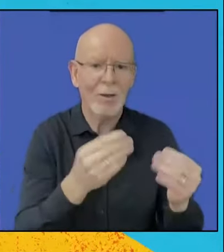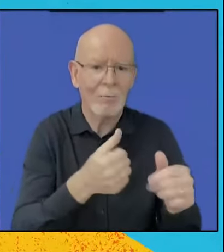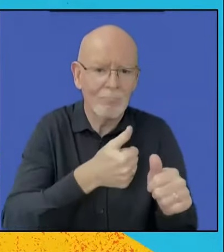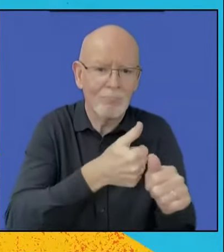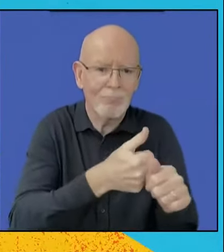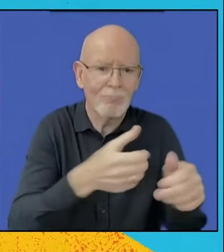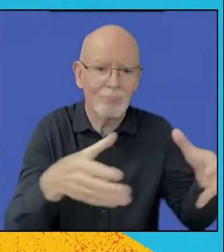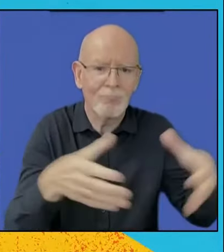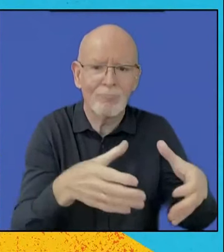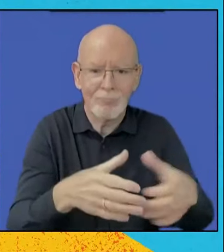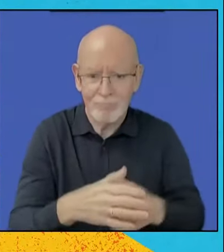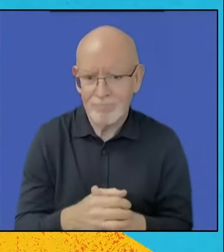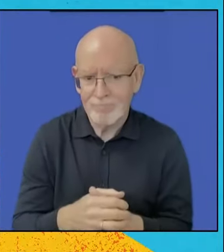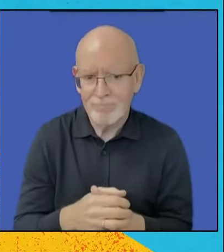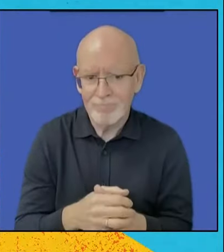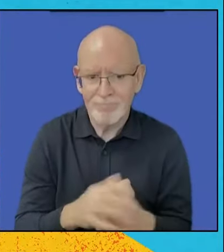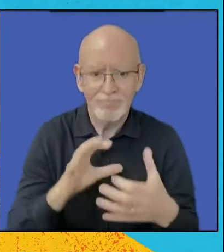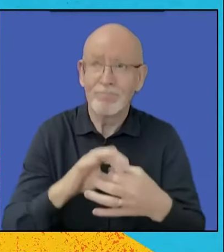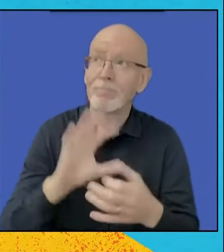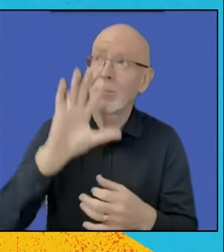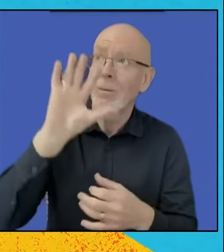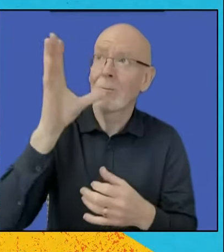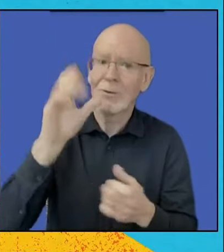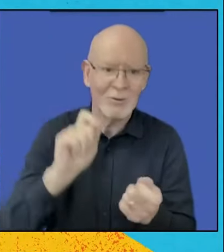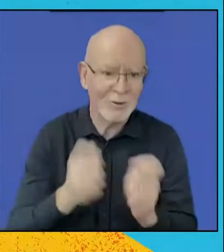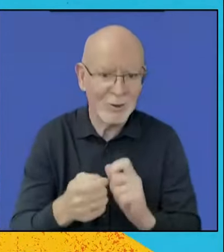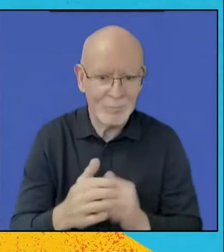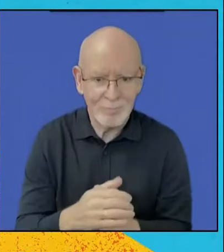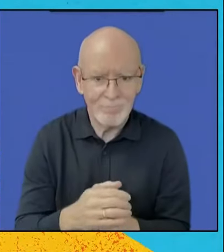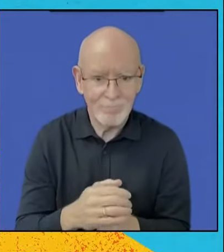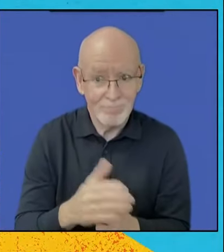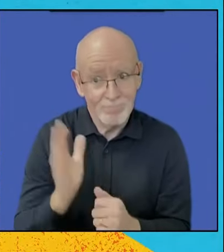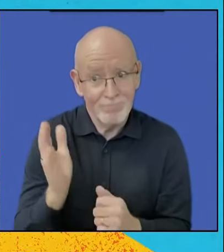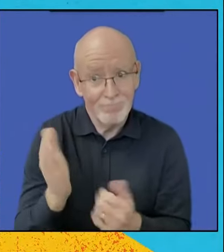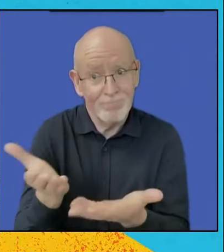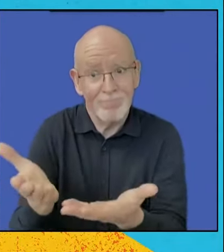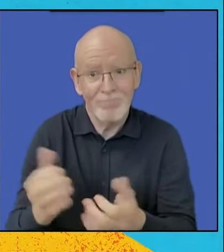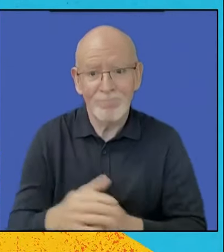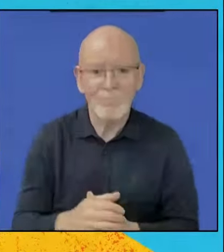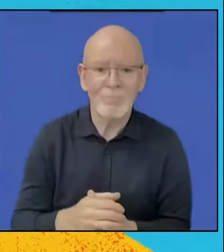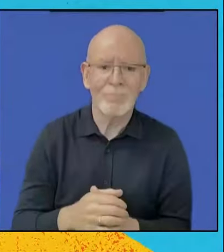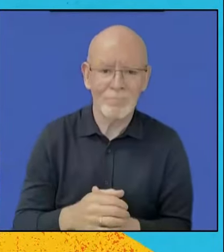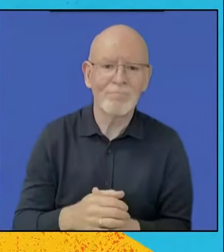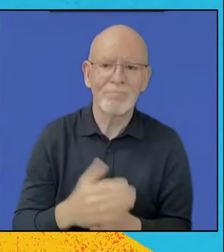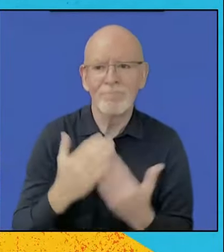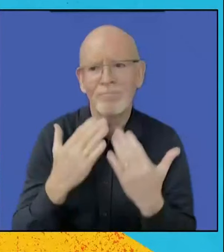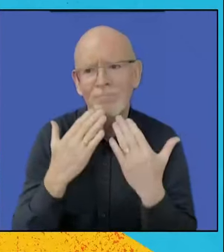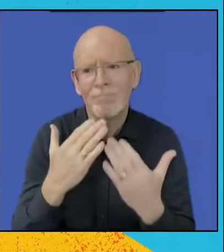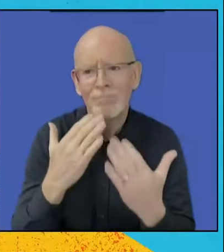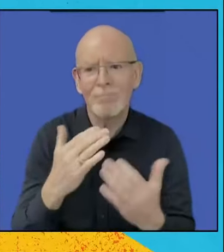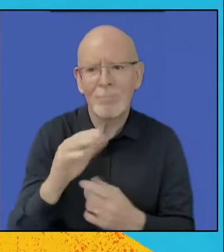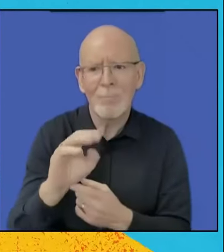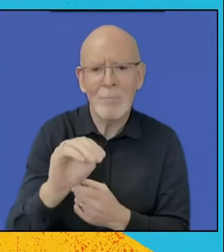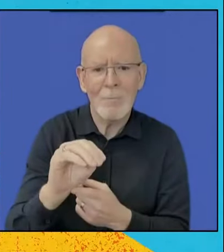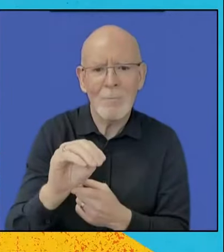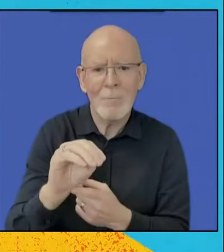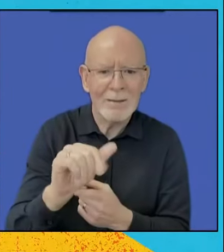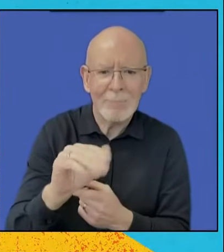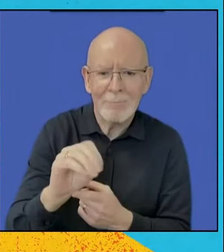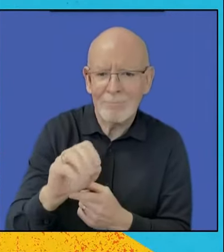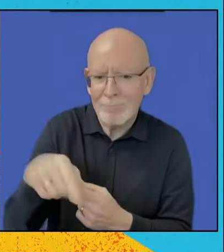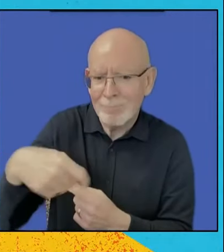Thank you, Madam President, ministers, excellencies, fellow youth leaders, ladies and gentlemen. I come from a